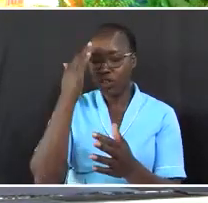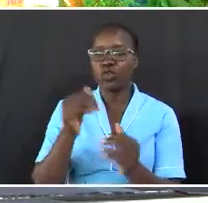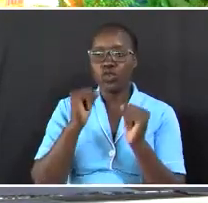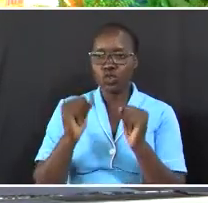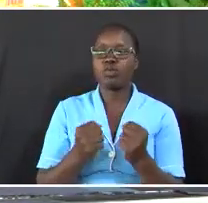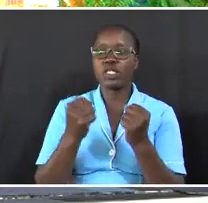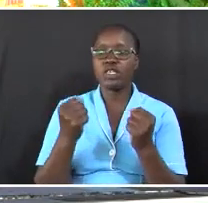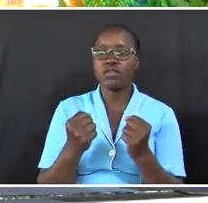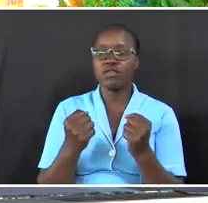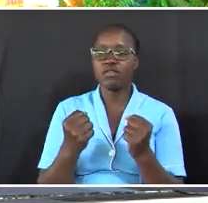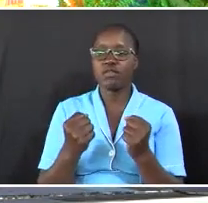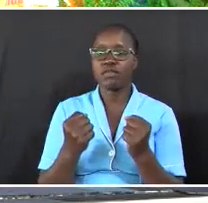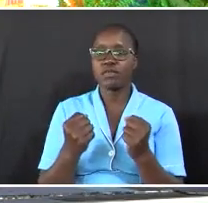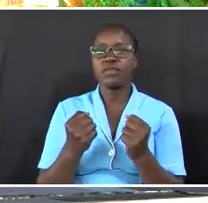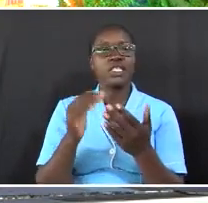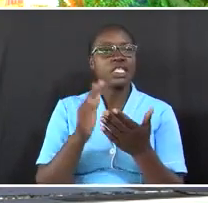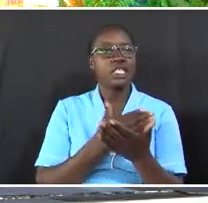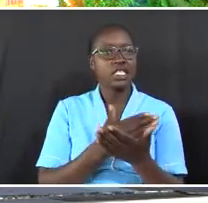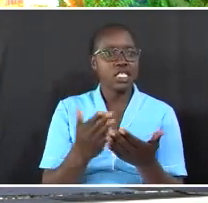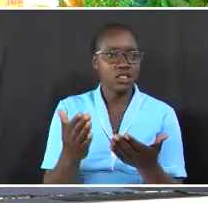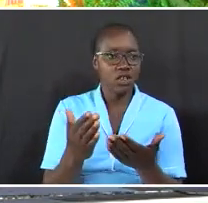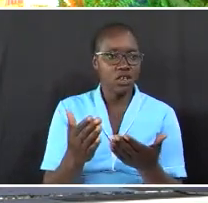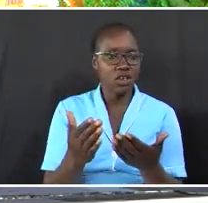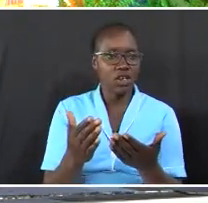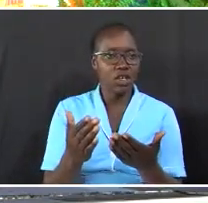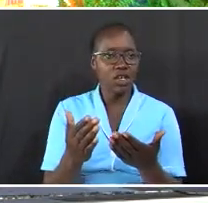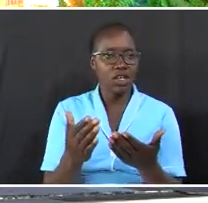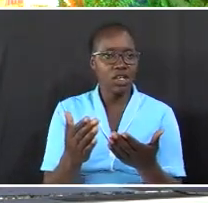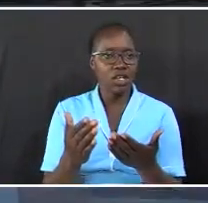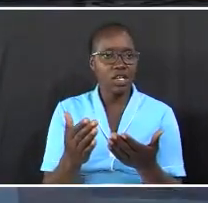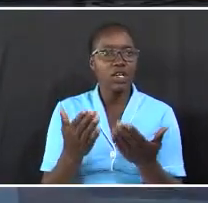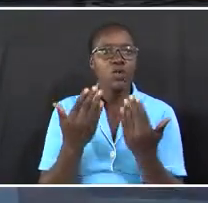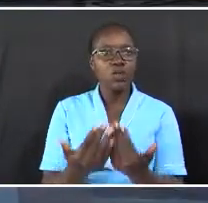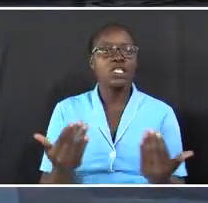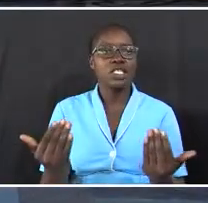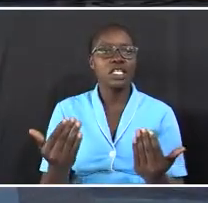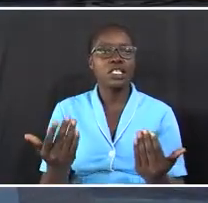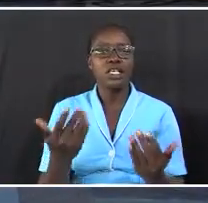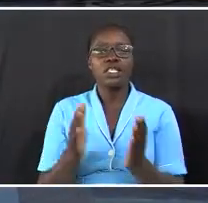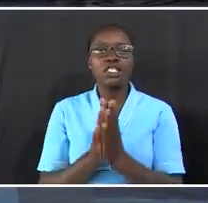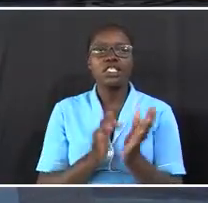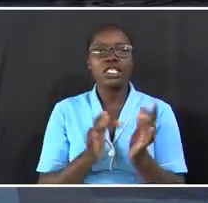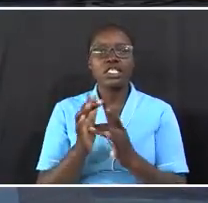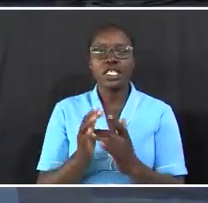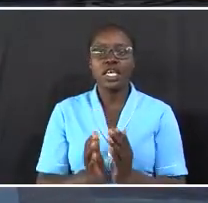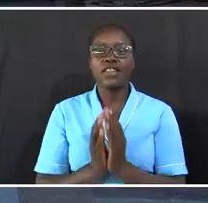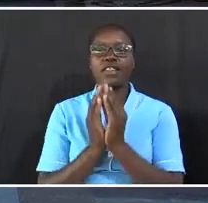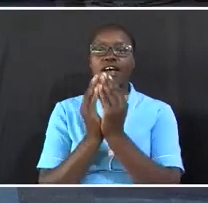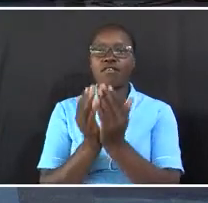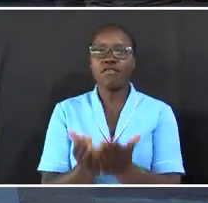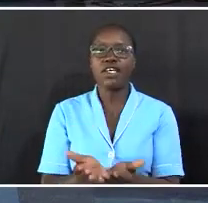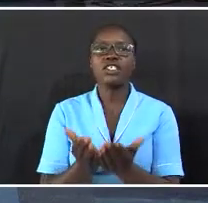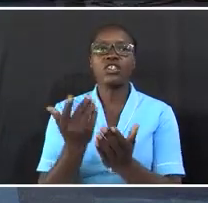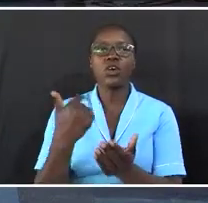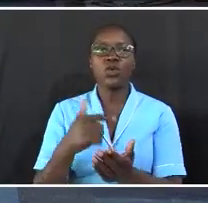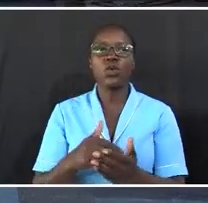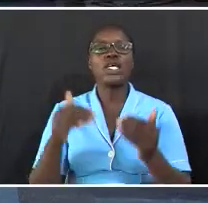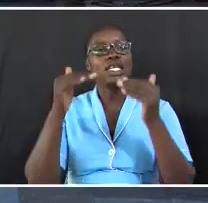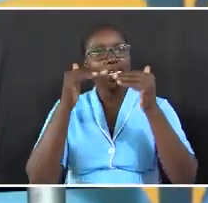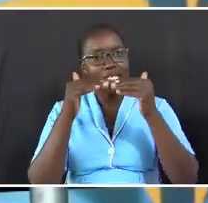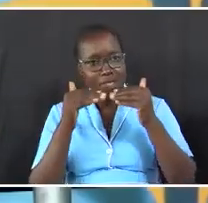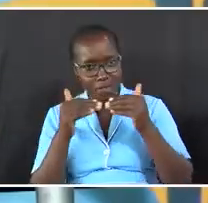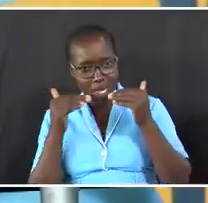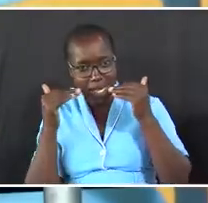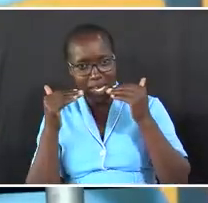the other side. It's a song we used to sing in the kids. With Jesus in the vessel,